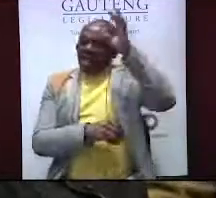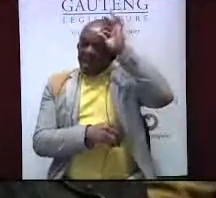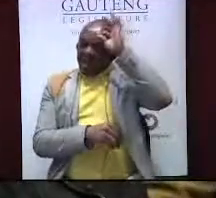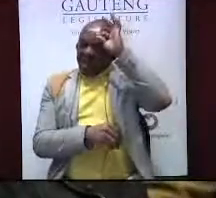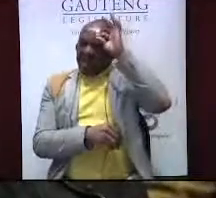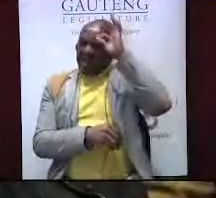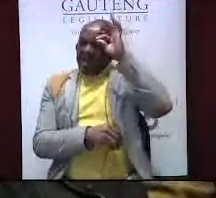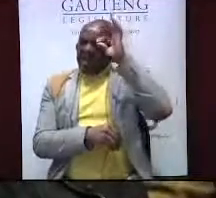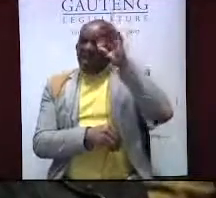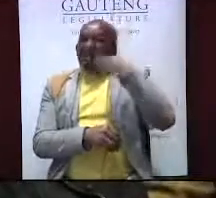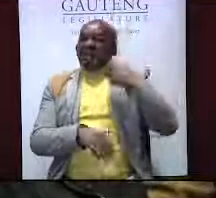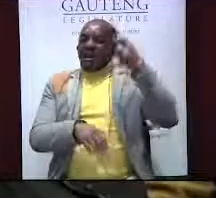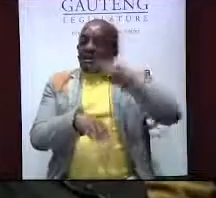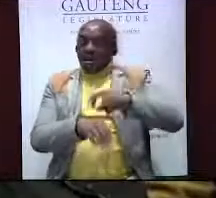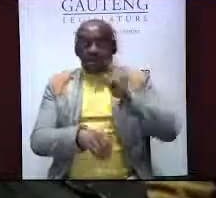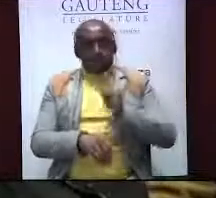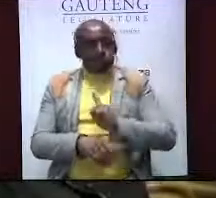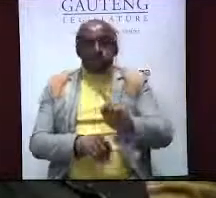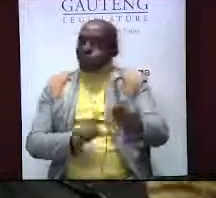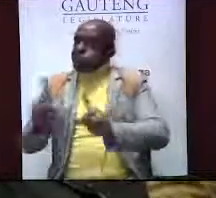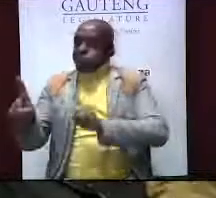let's wake a re men ro bereka.